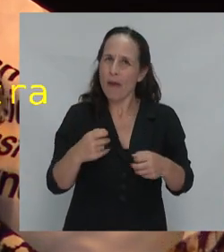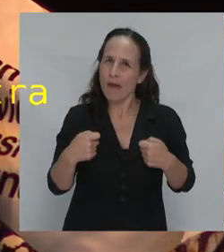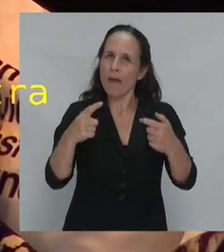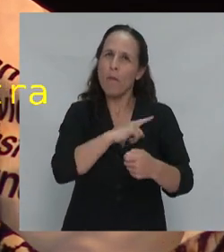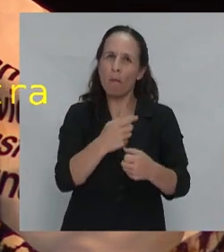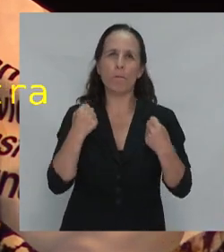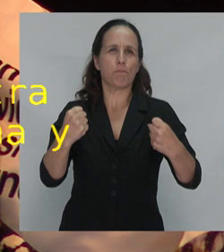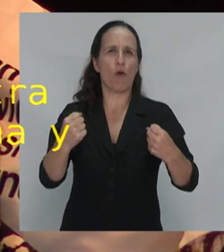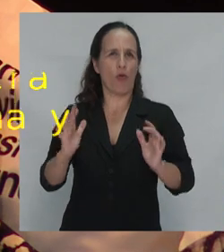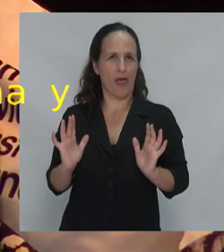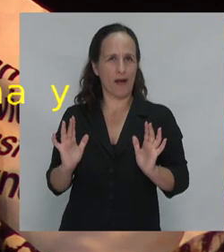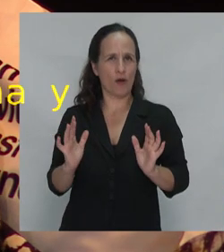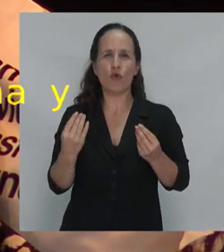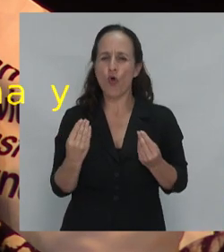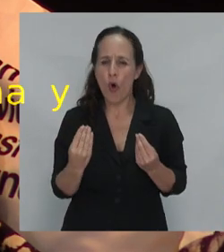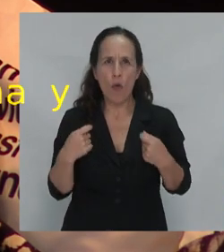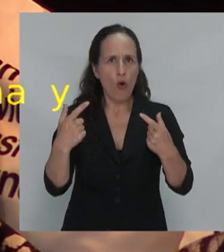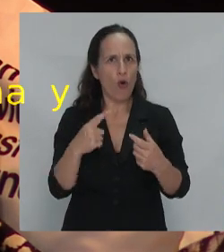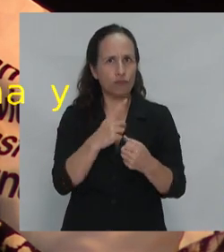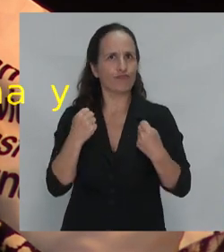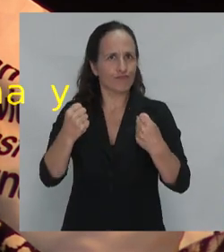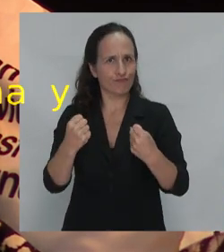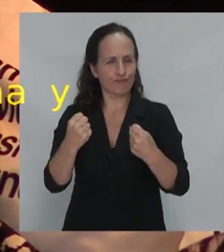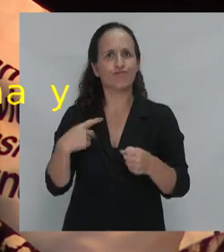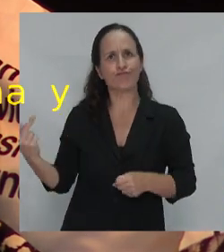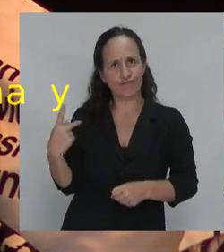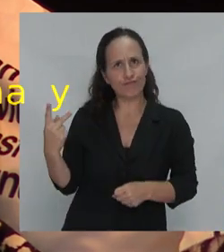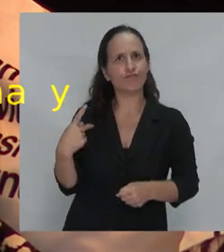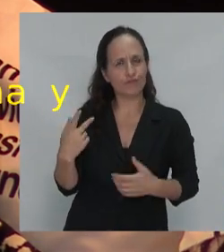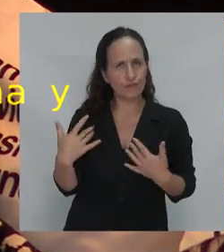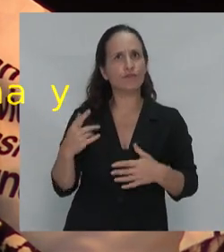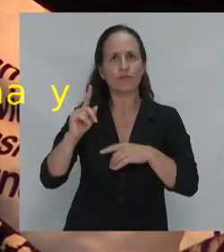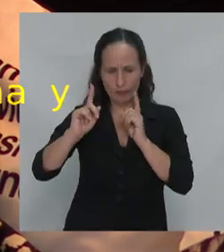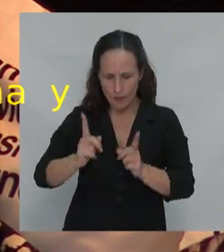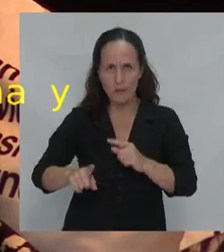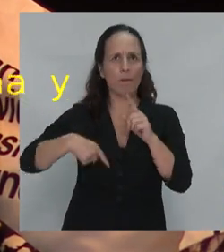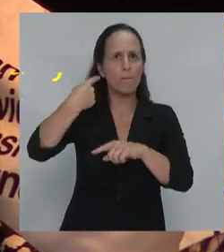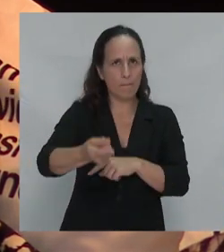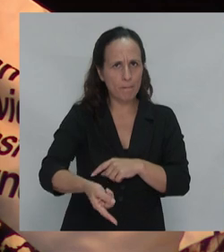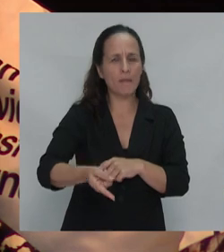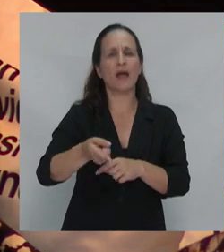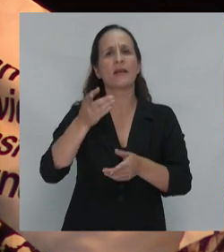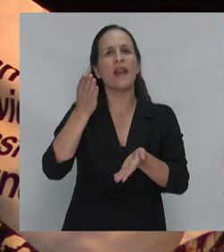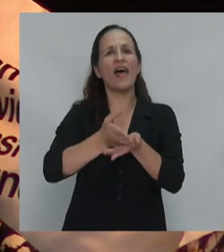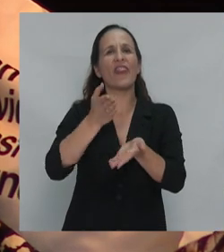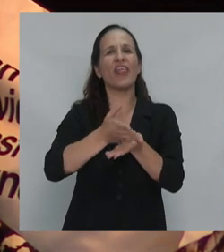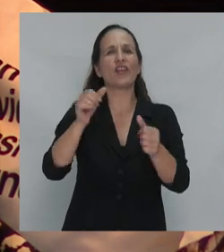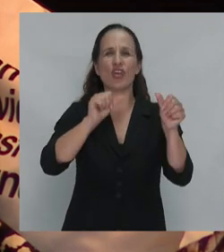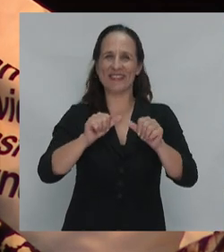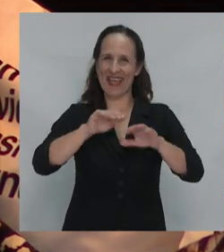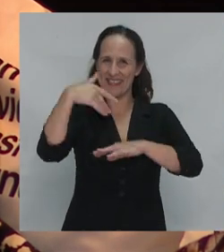Winnie, we also have a panel tomorrow on the right to science. Science is a big